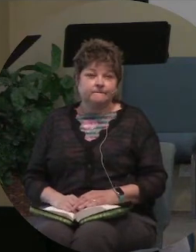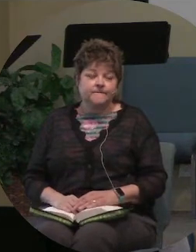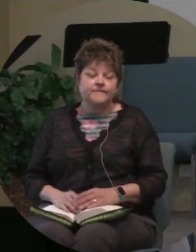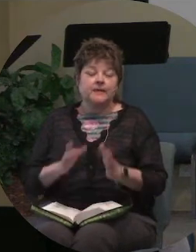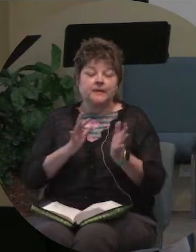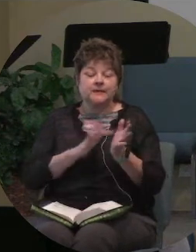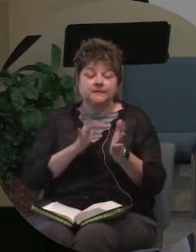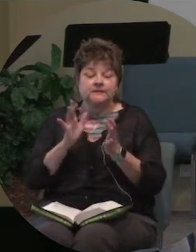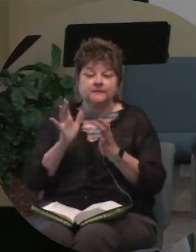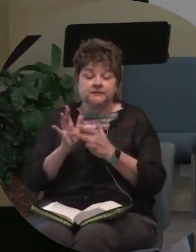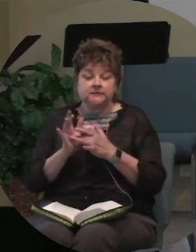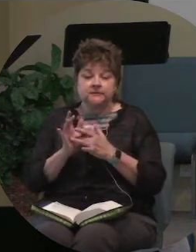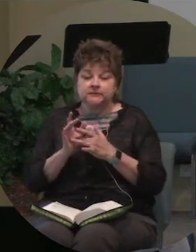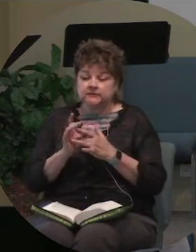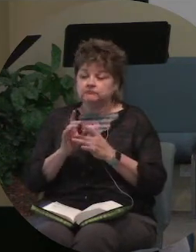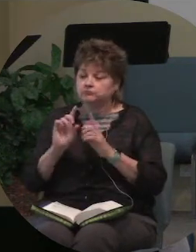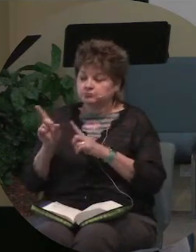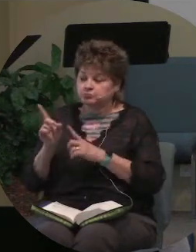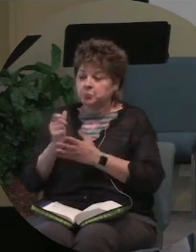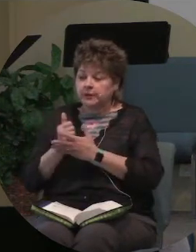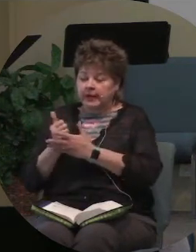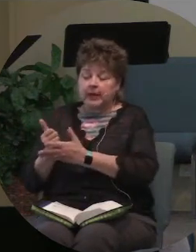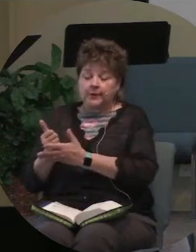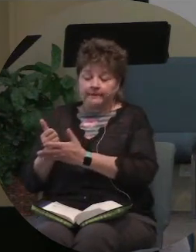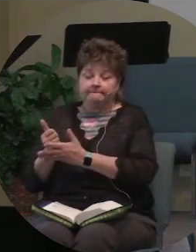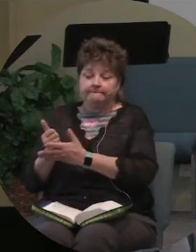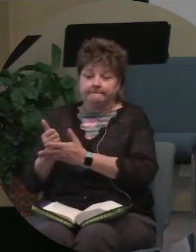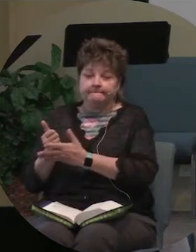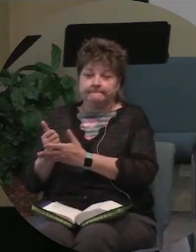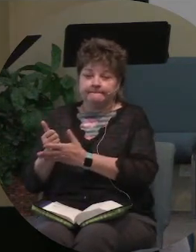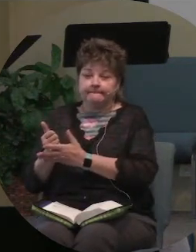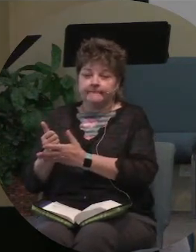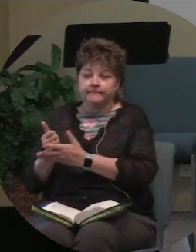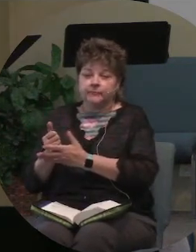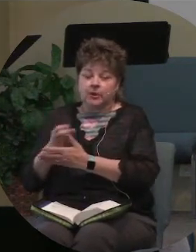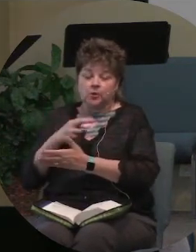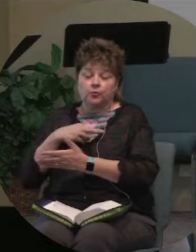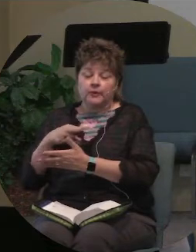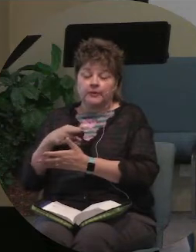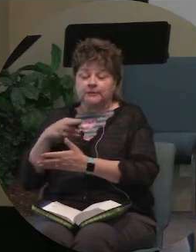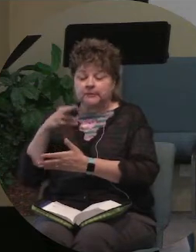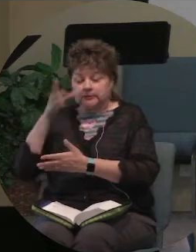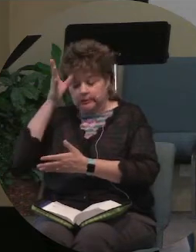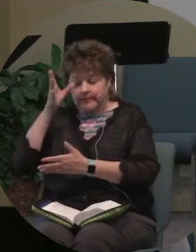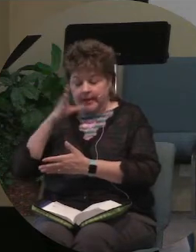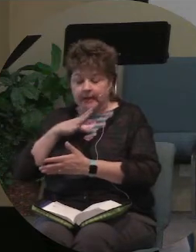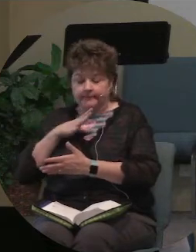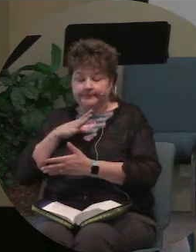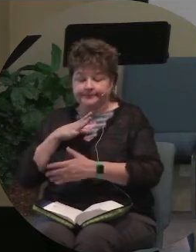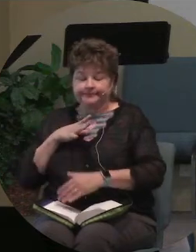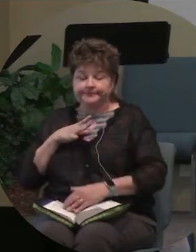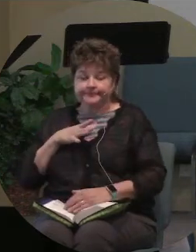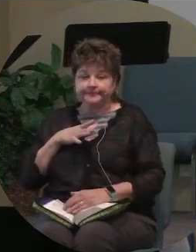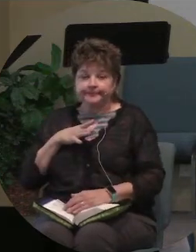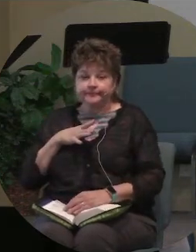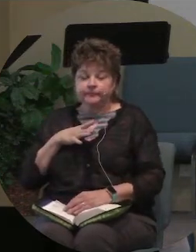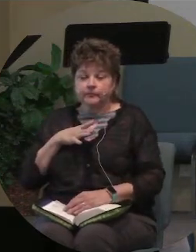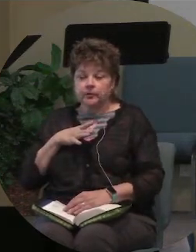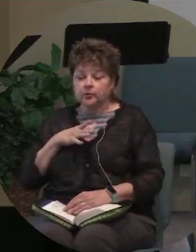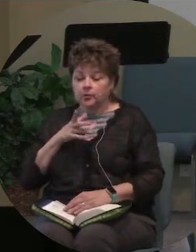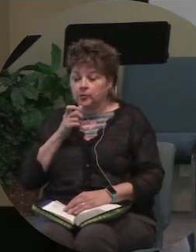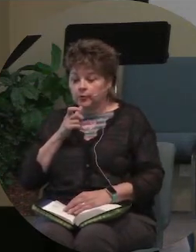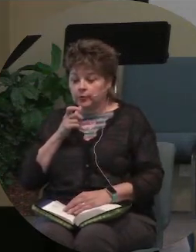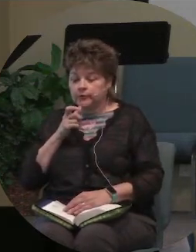Jesus is going to help a pious religious man and a synagogue official whose child